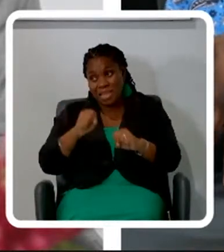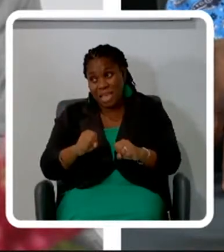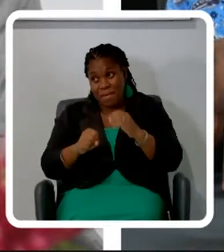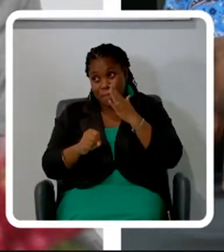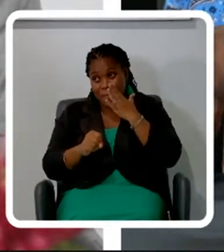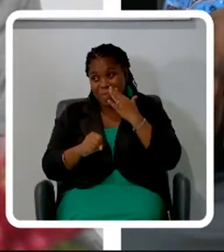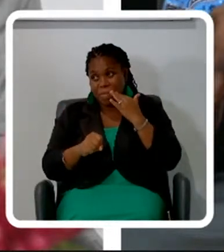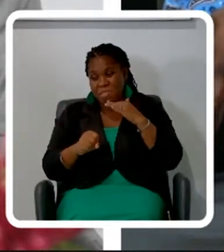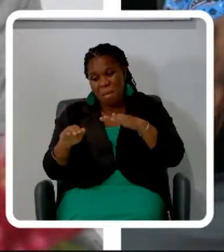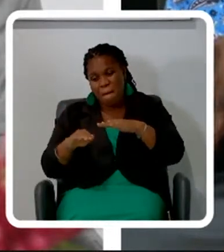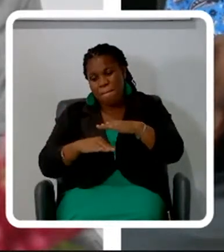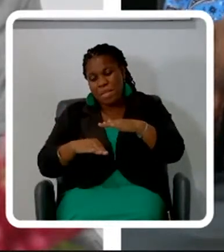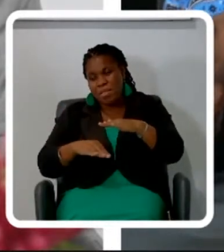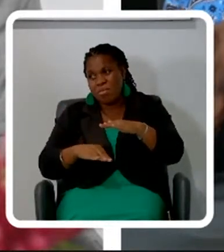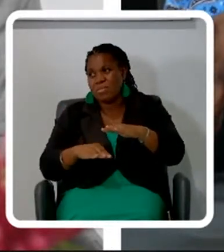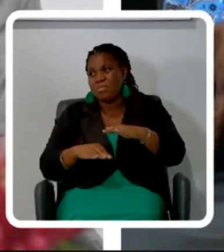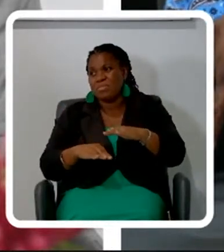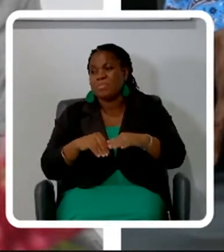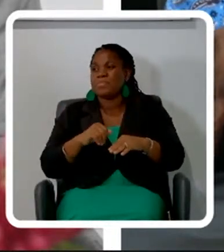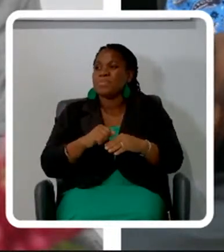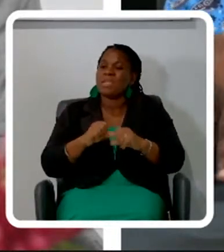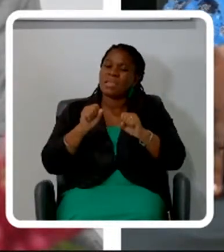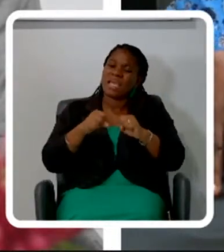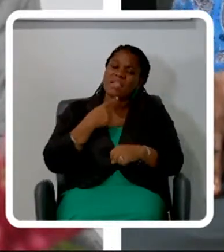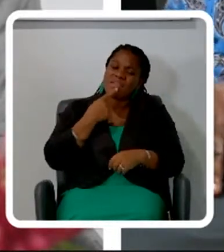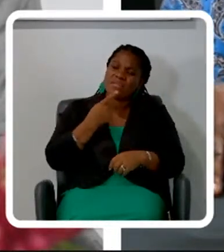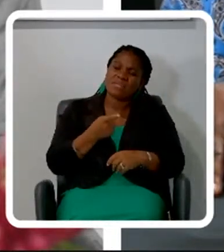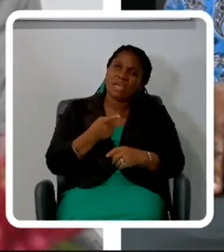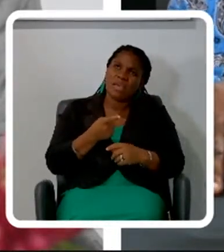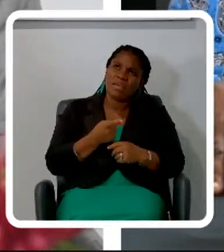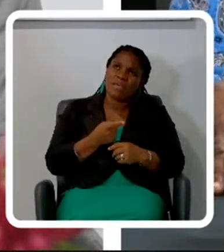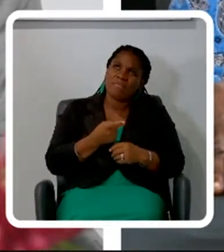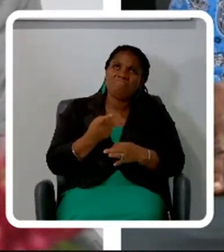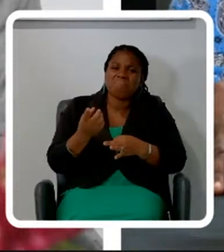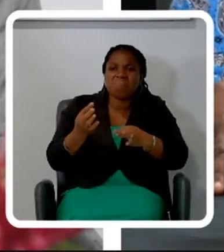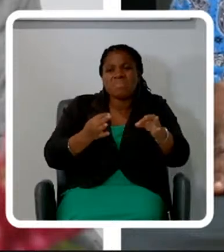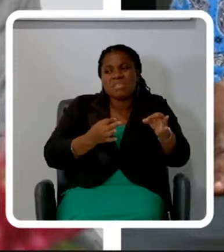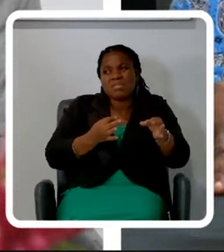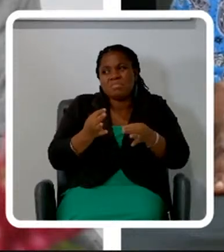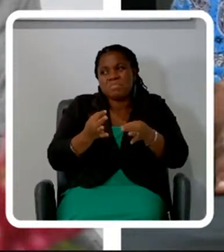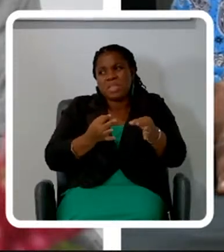Can you say with any specific,